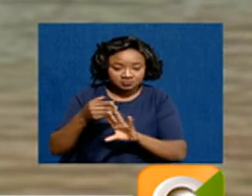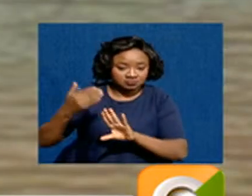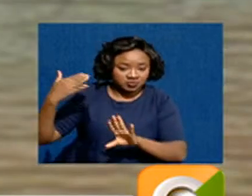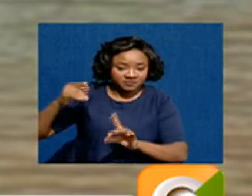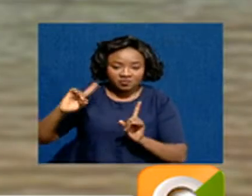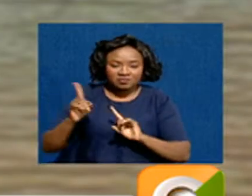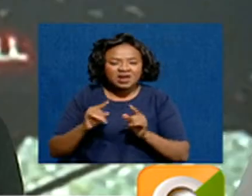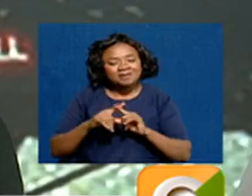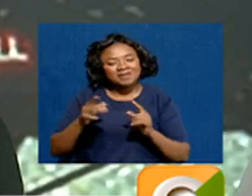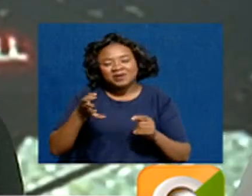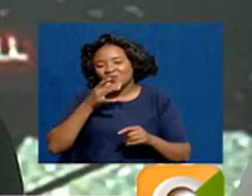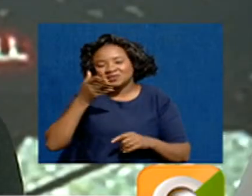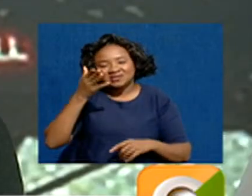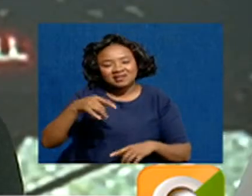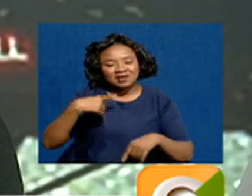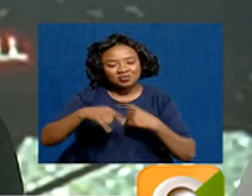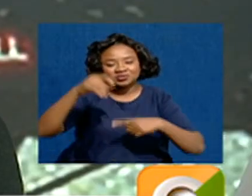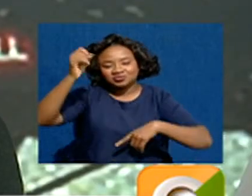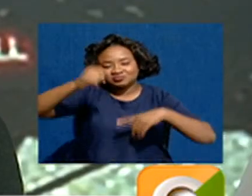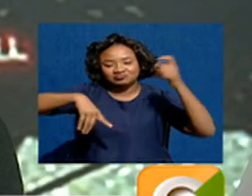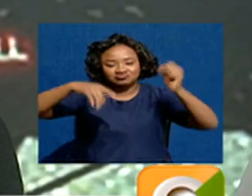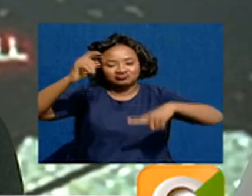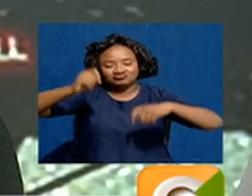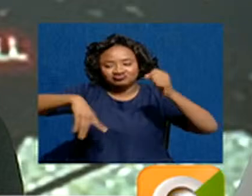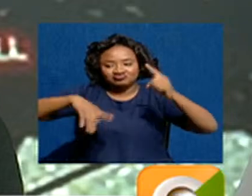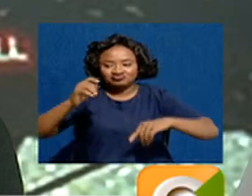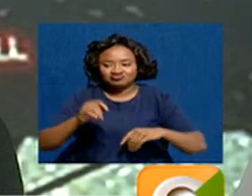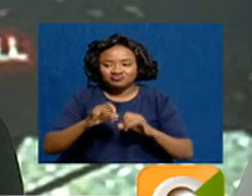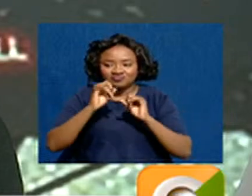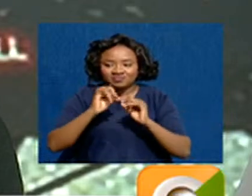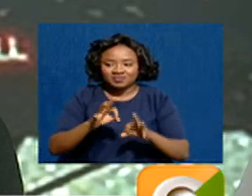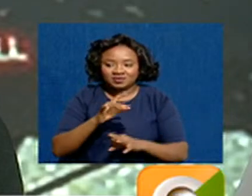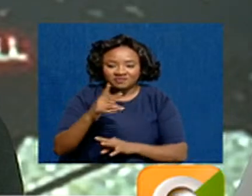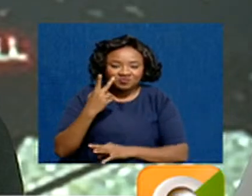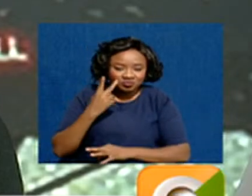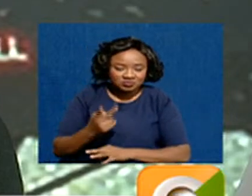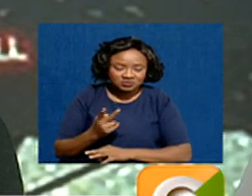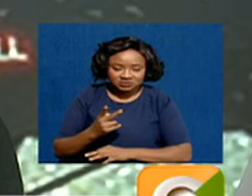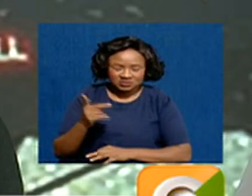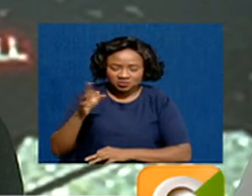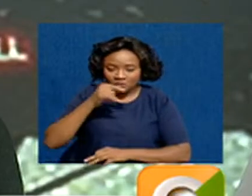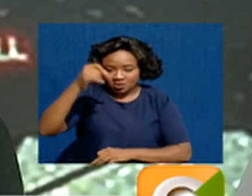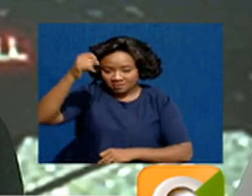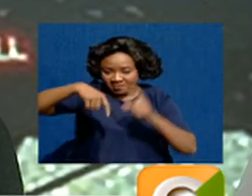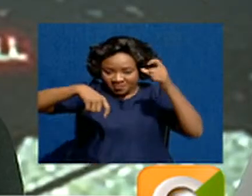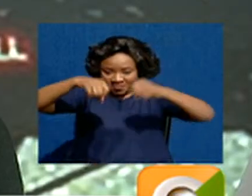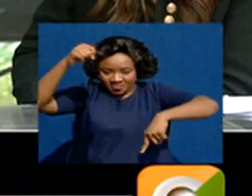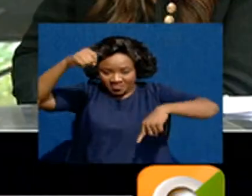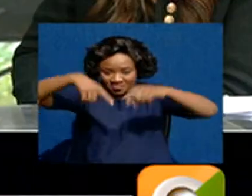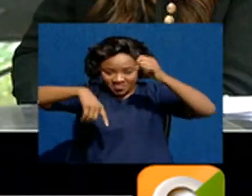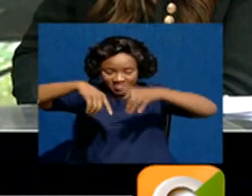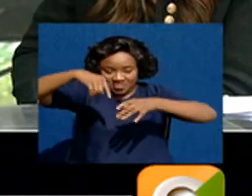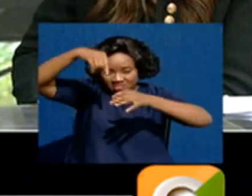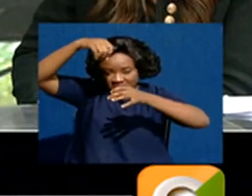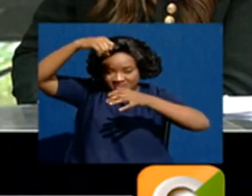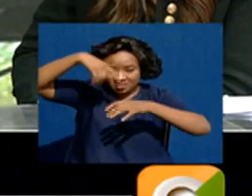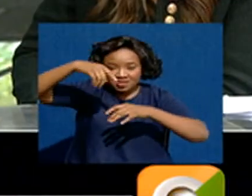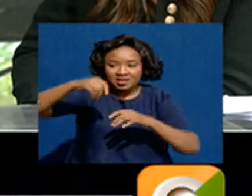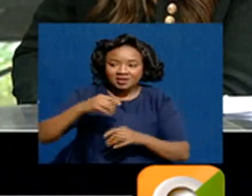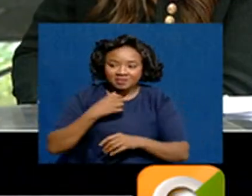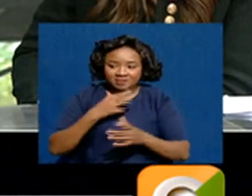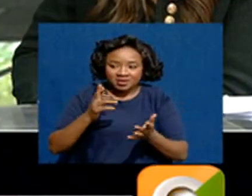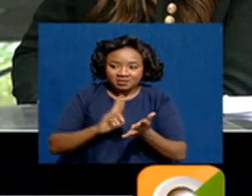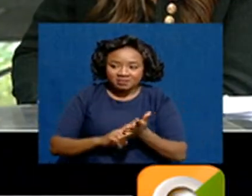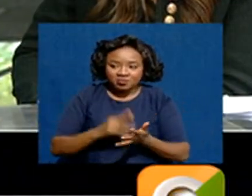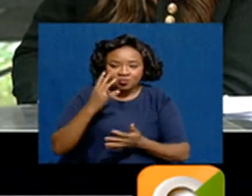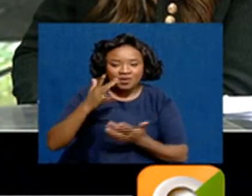still, the leakage that you've seen, if you see the leakage that you've seen there, again, I want to repeat the words I've used there. People are